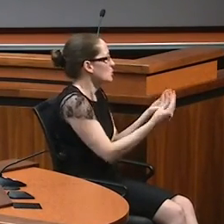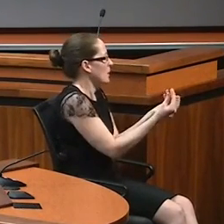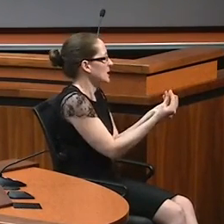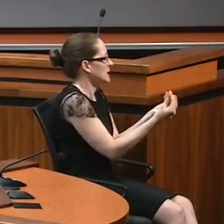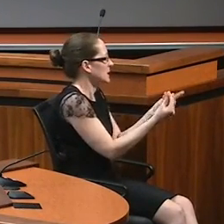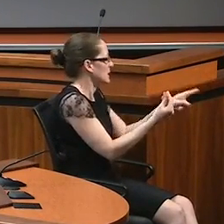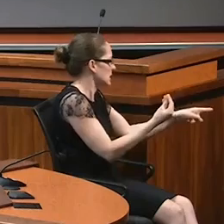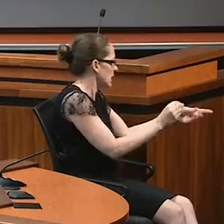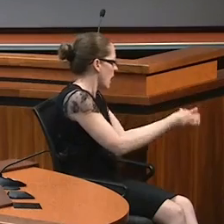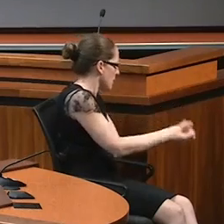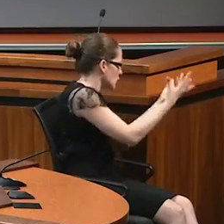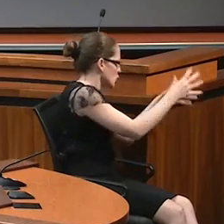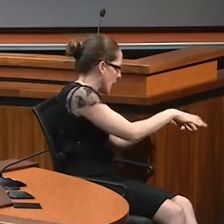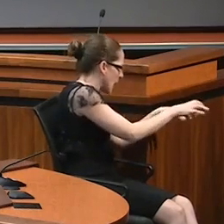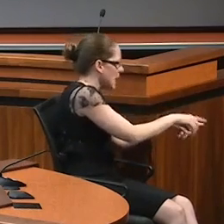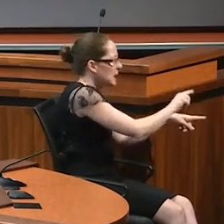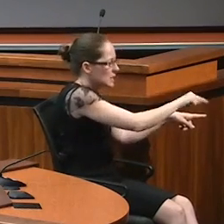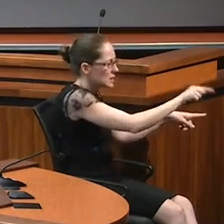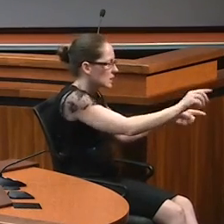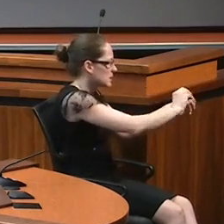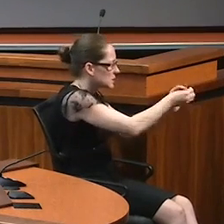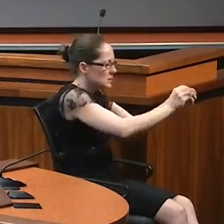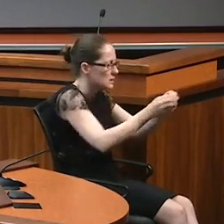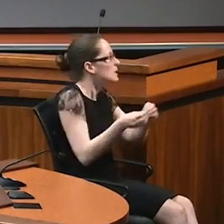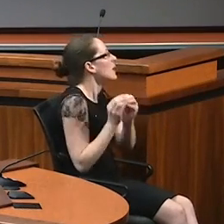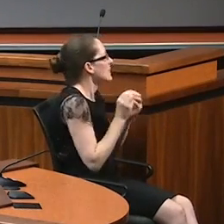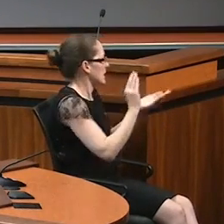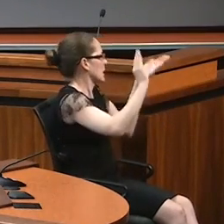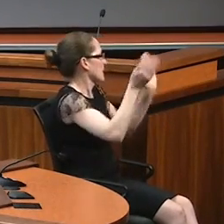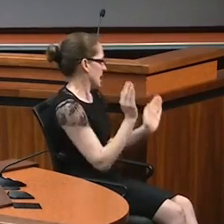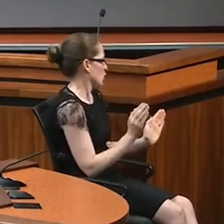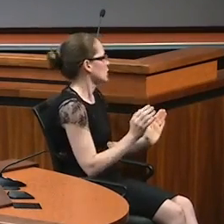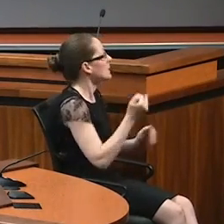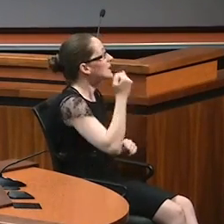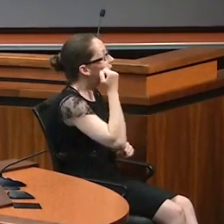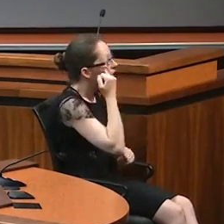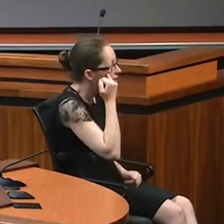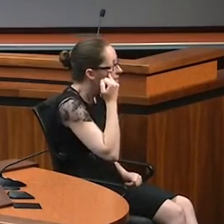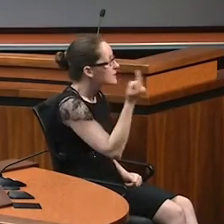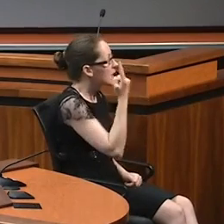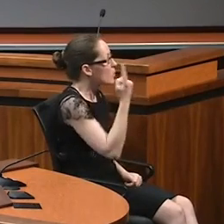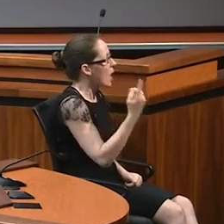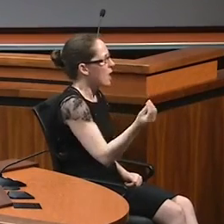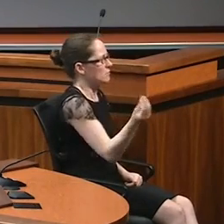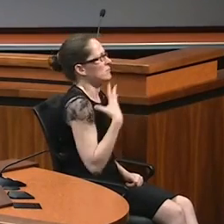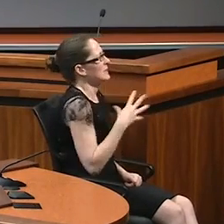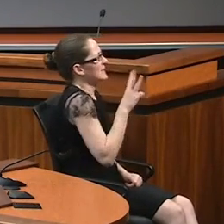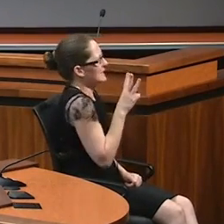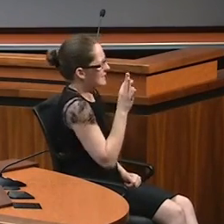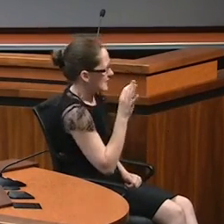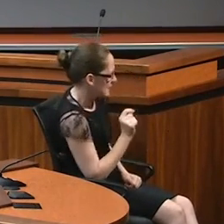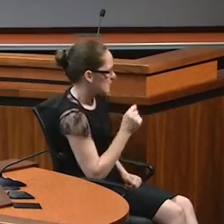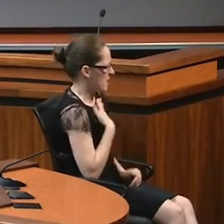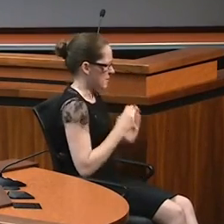we ran through our model to see how that compared. If we saw a dramatic difference, if somebody said we got 6 feet of water and our model showed 2, for